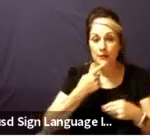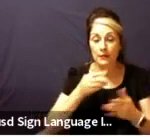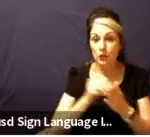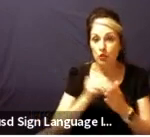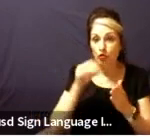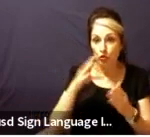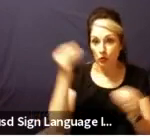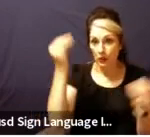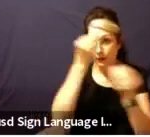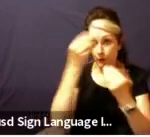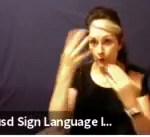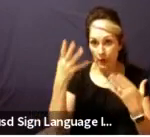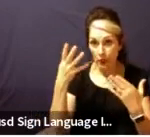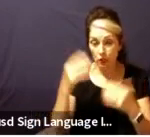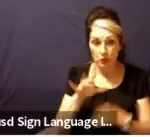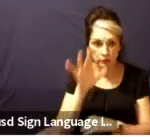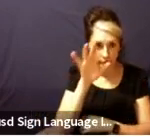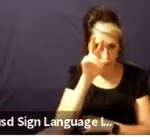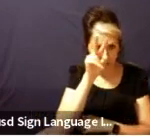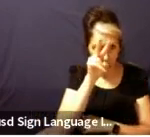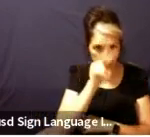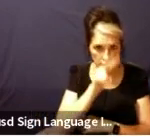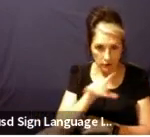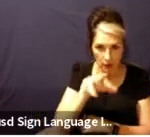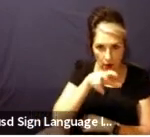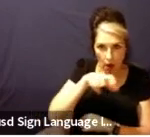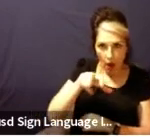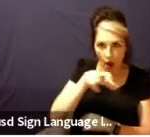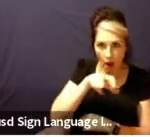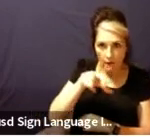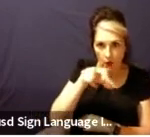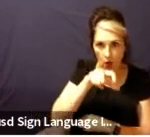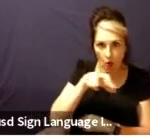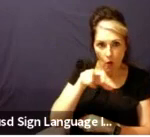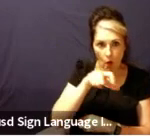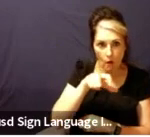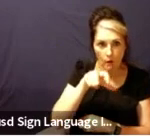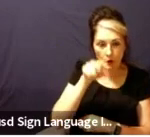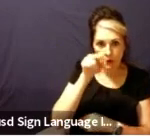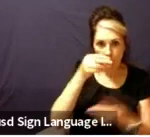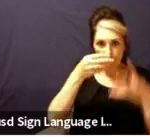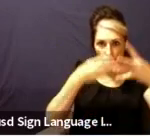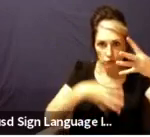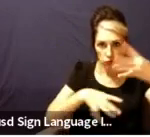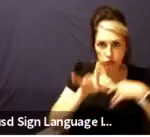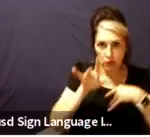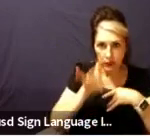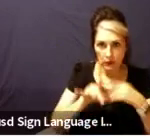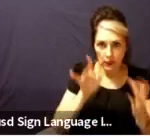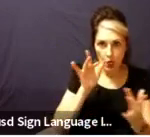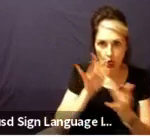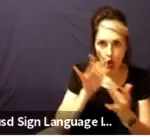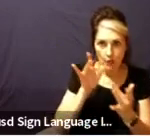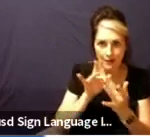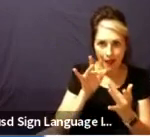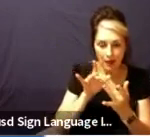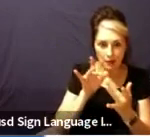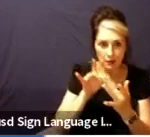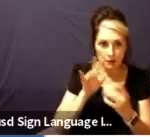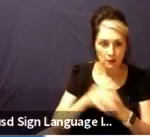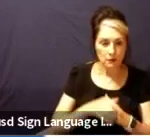info. You will hover over the student info and select contacts.